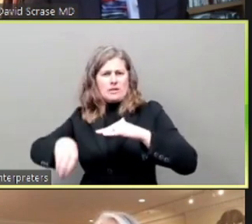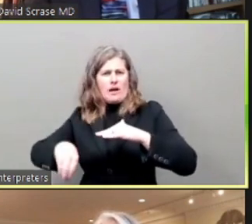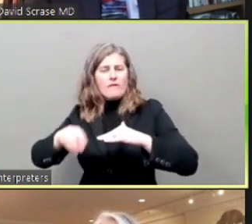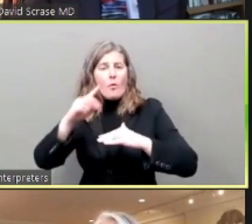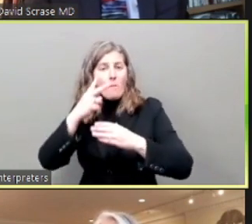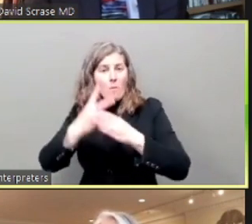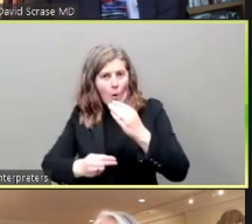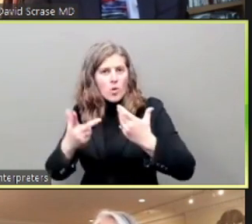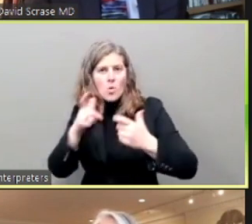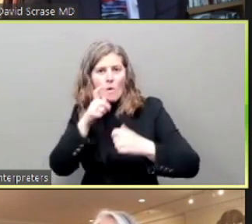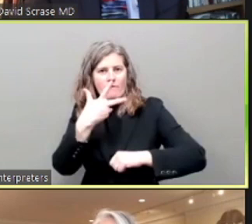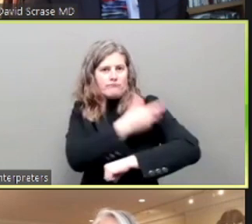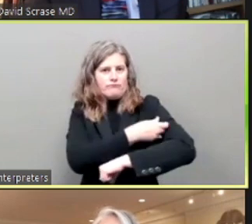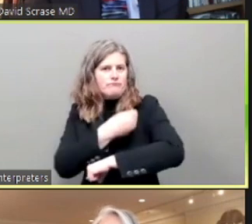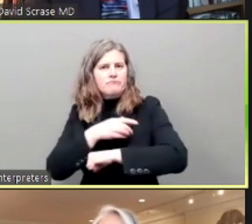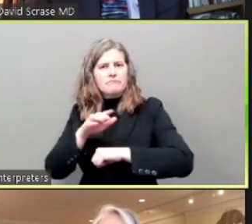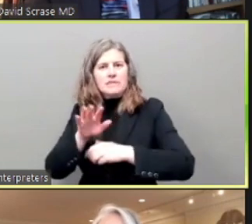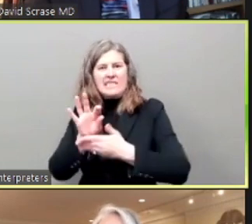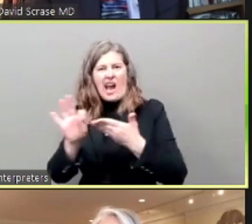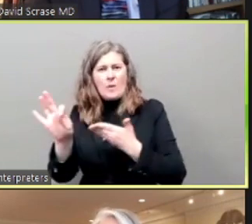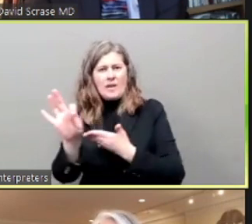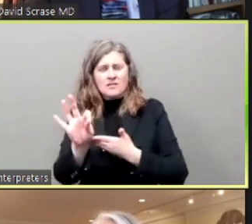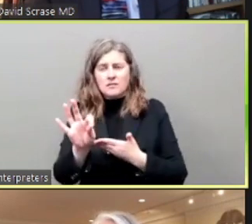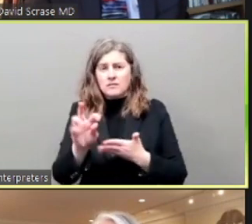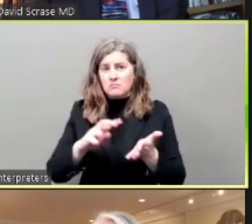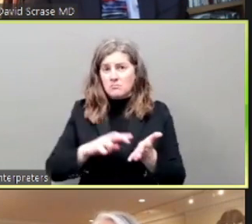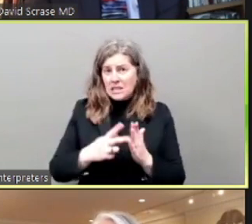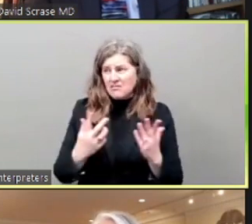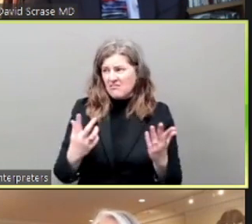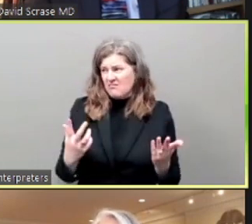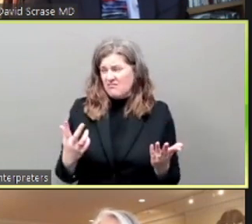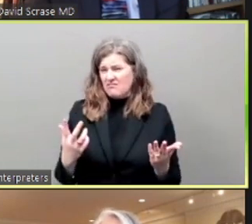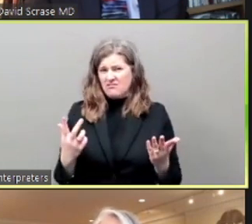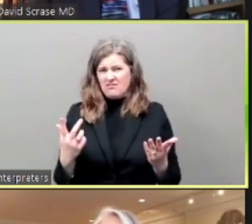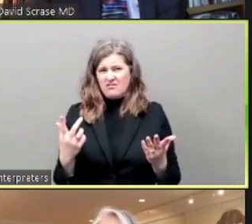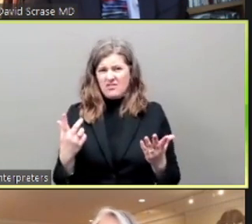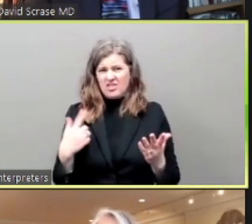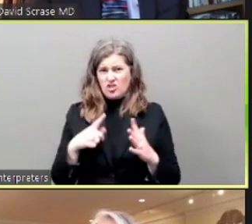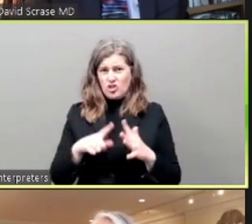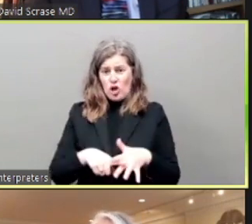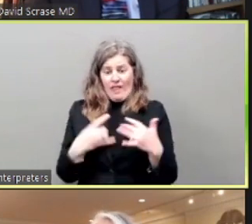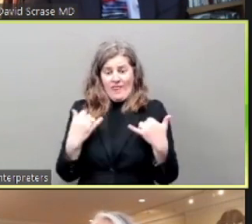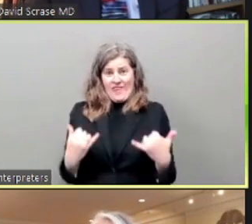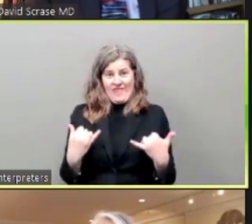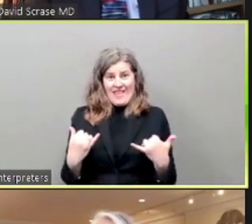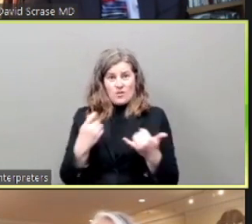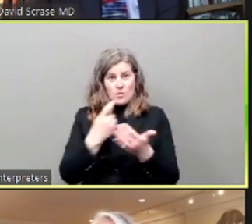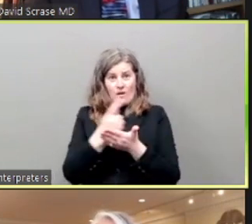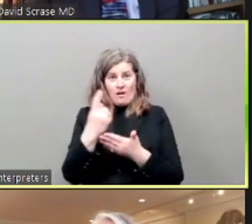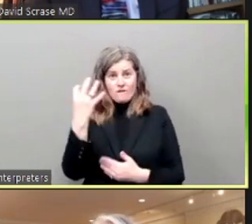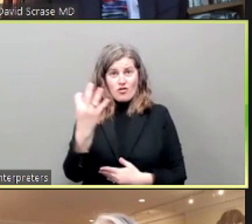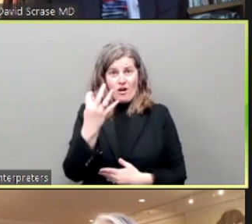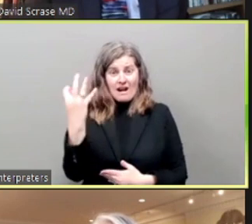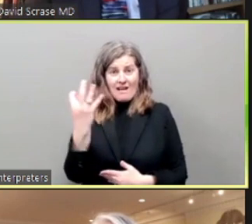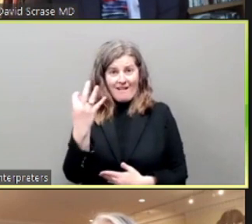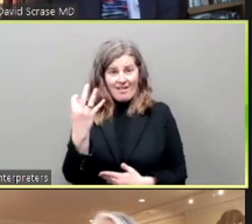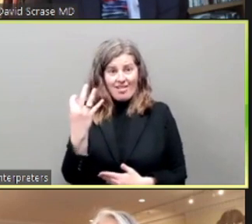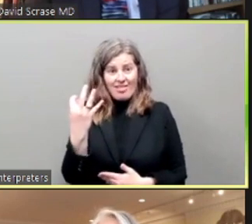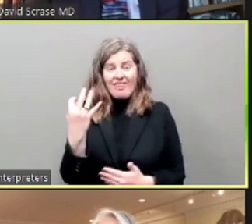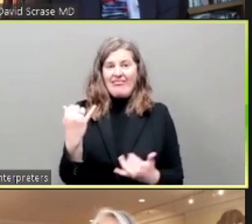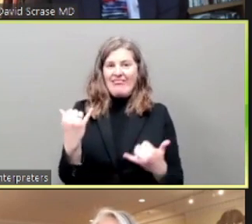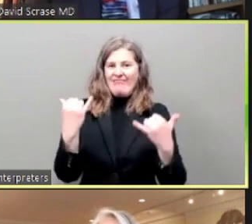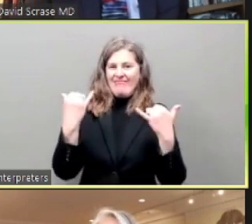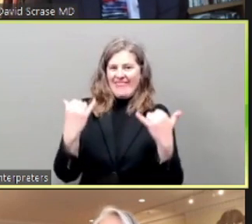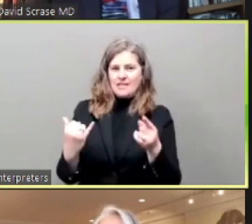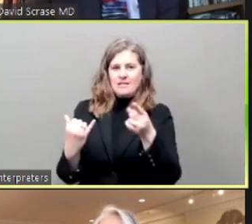doses. There is no reason that starting this Friday, this is where